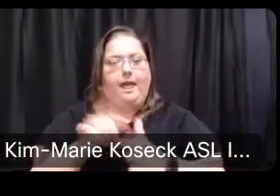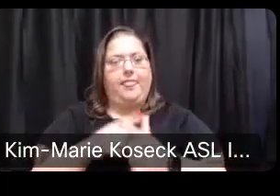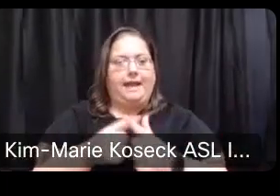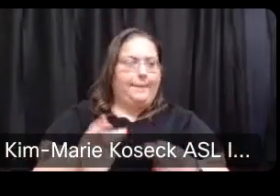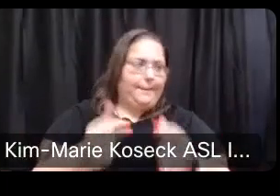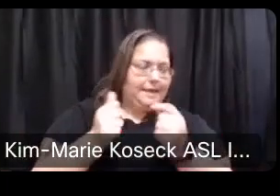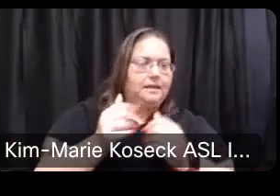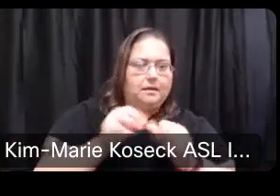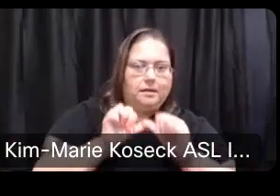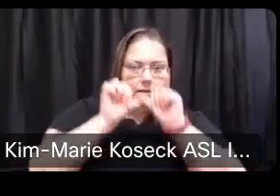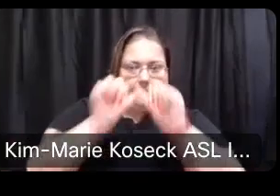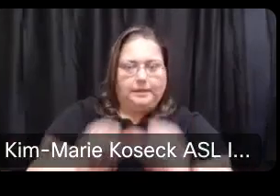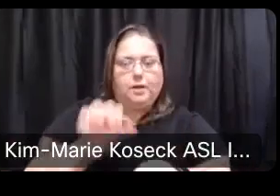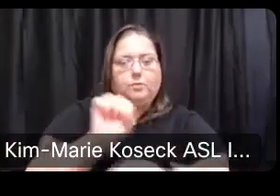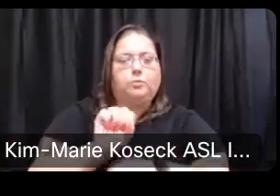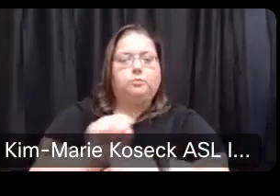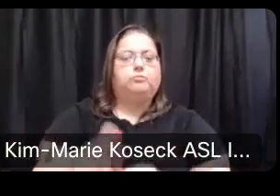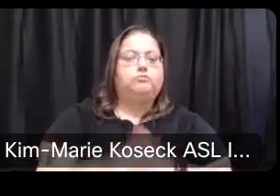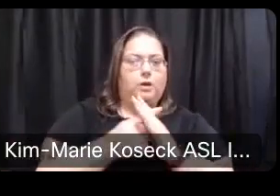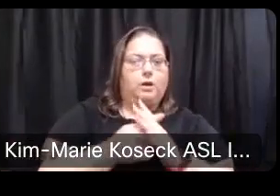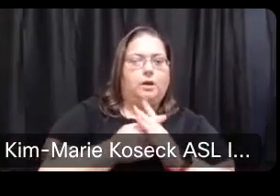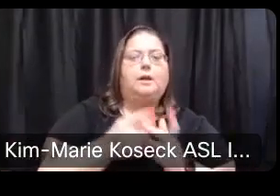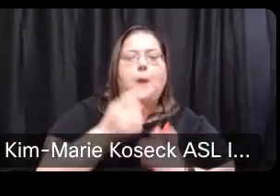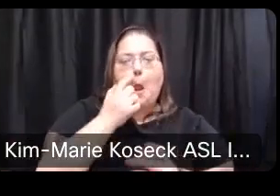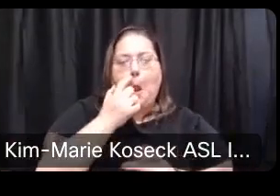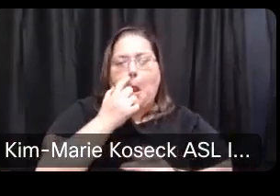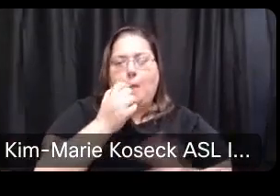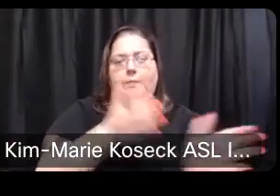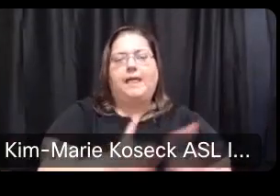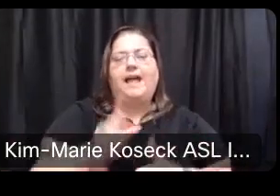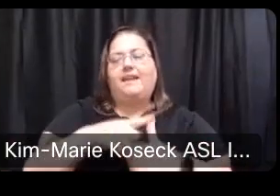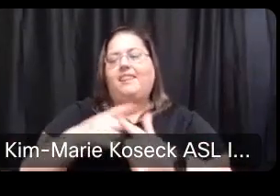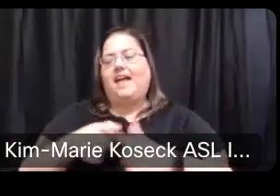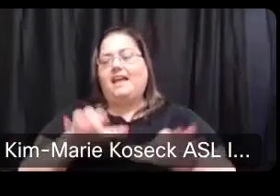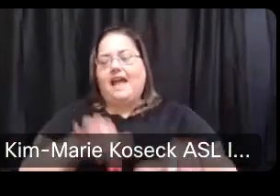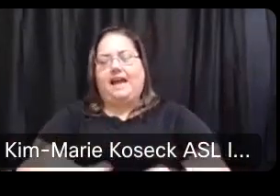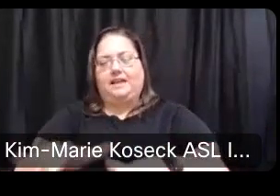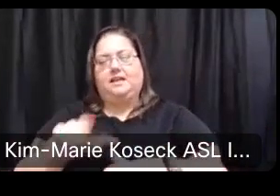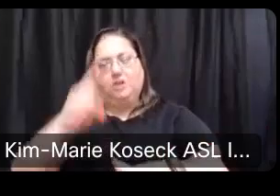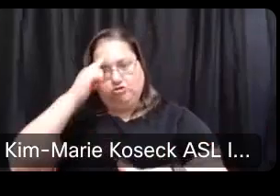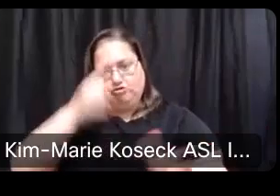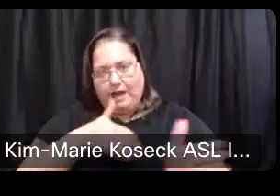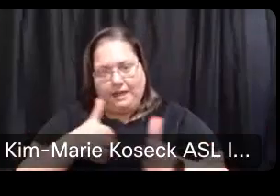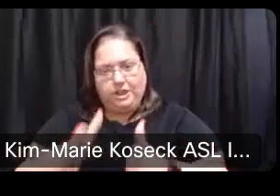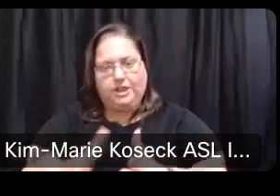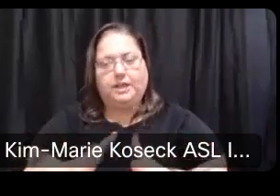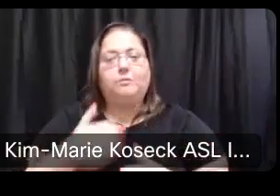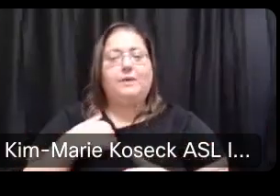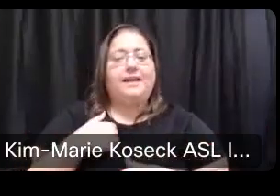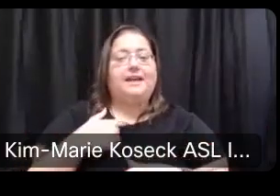ongoing implementation, what we call the Plan Then Act strategy. So we do effective planning,